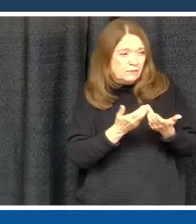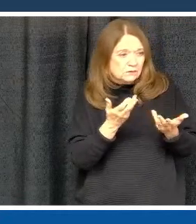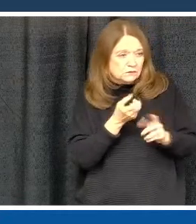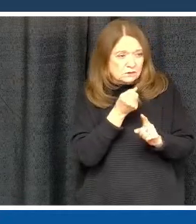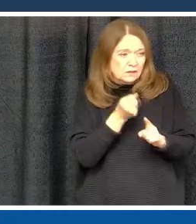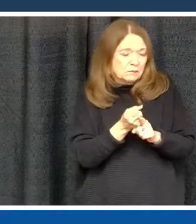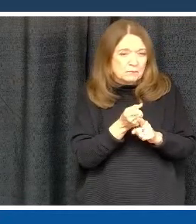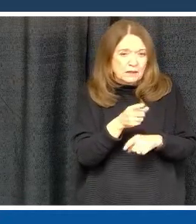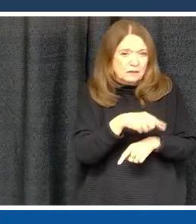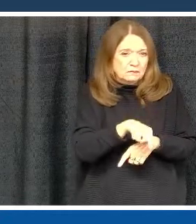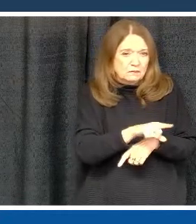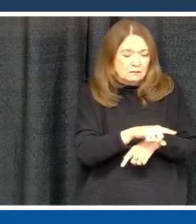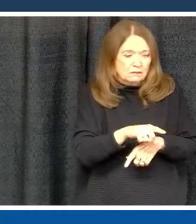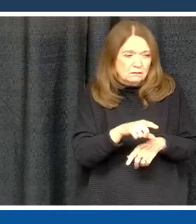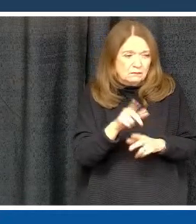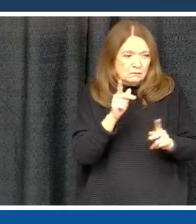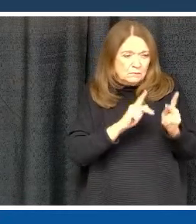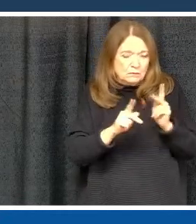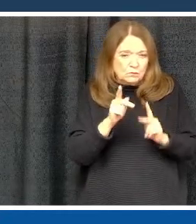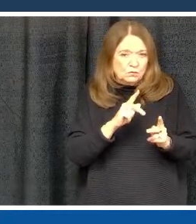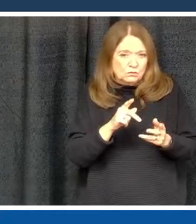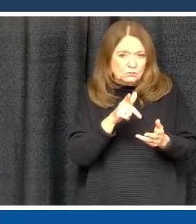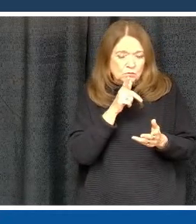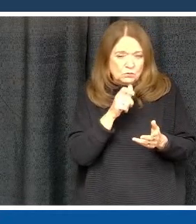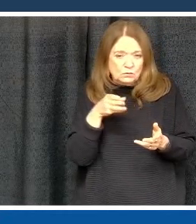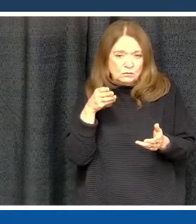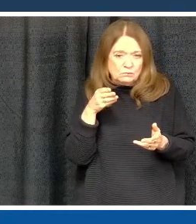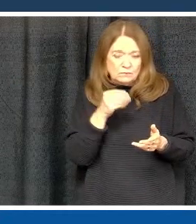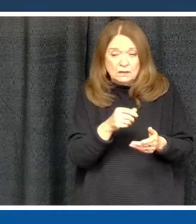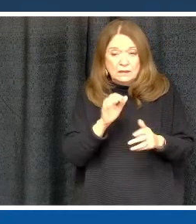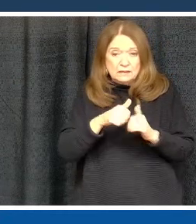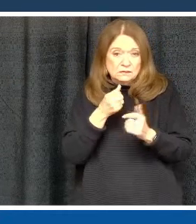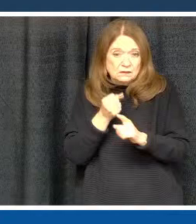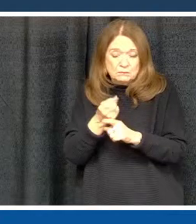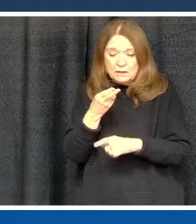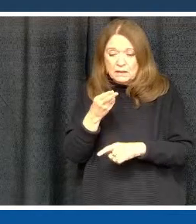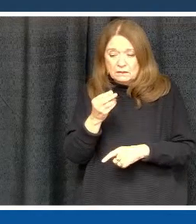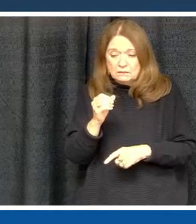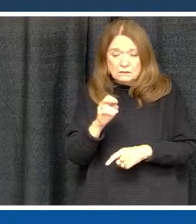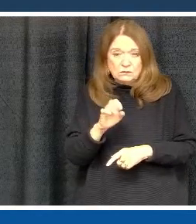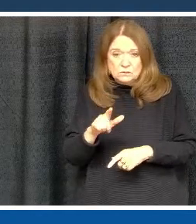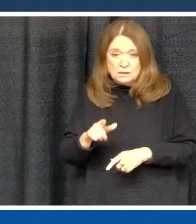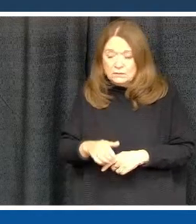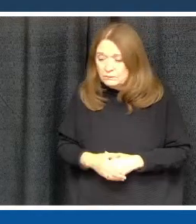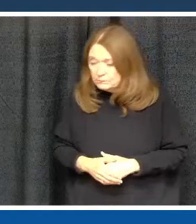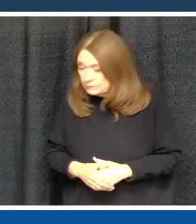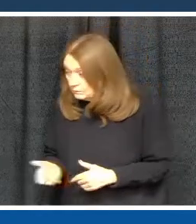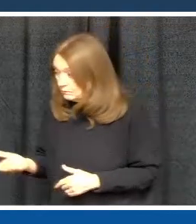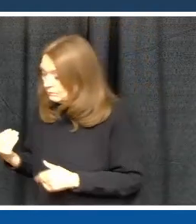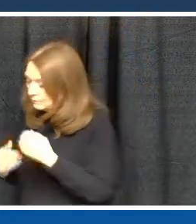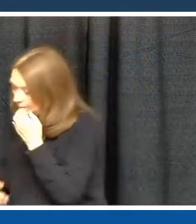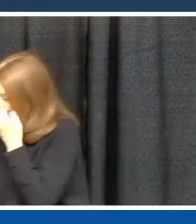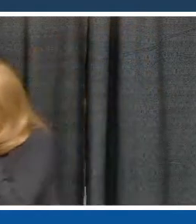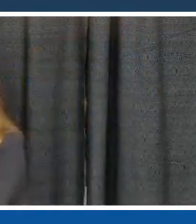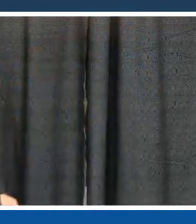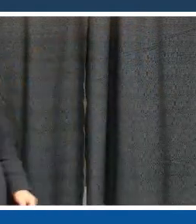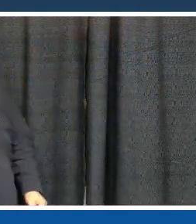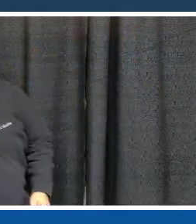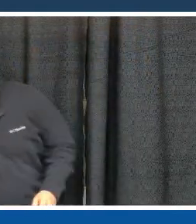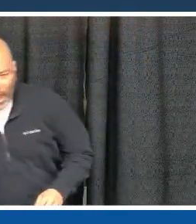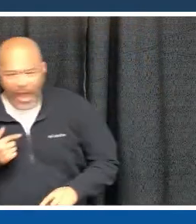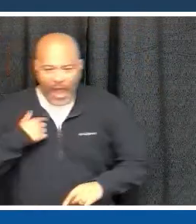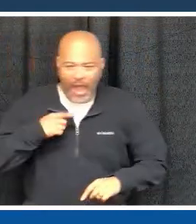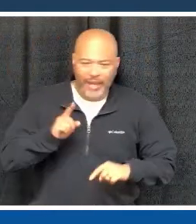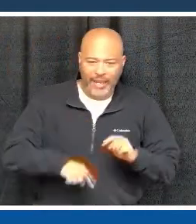for the, hotels owners. So I can't speak to, I mean, I can tell you it's gonna